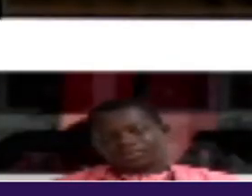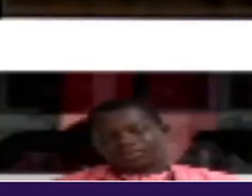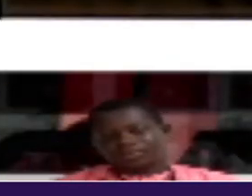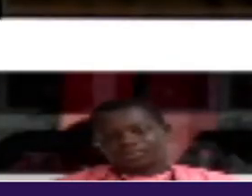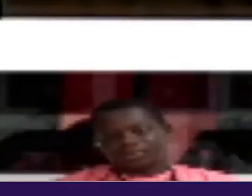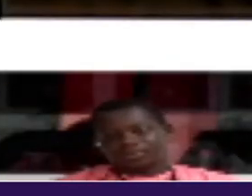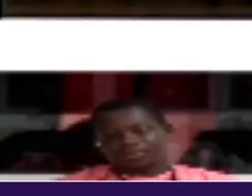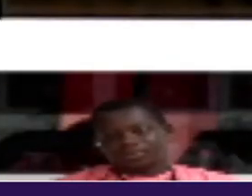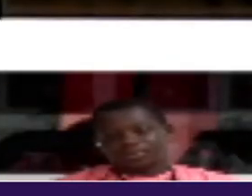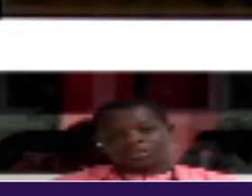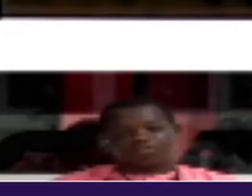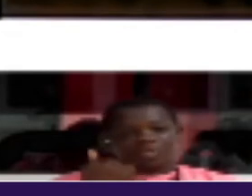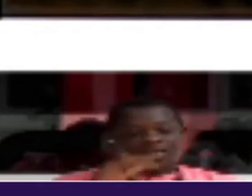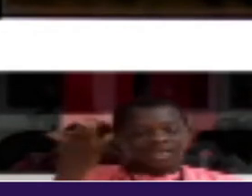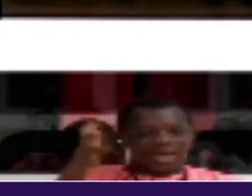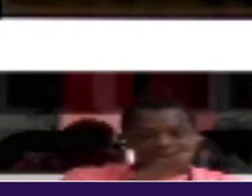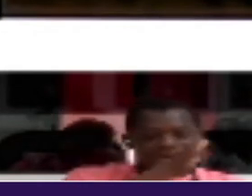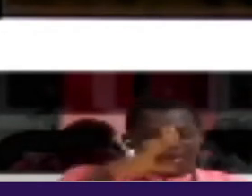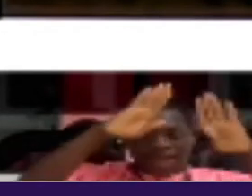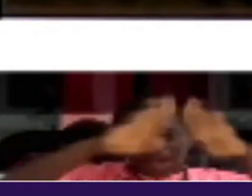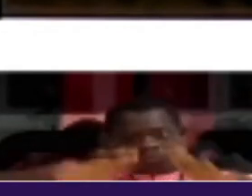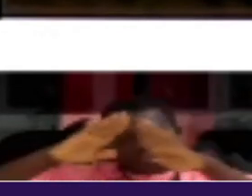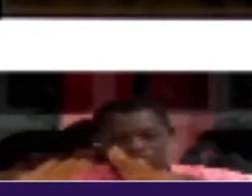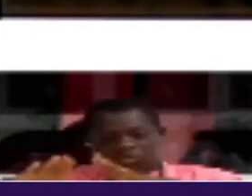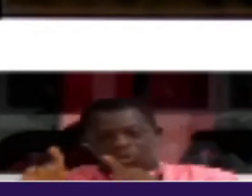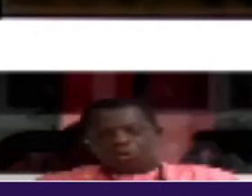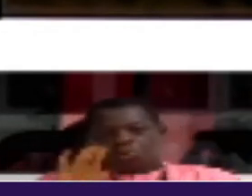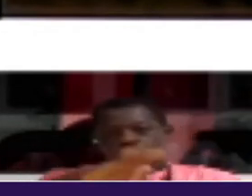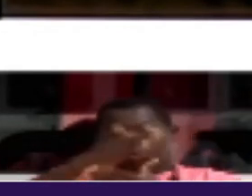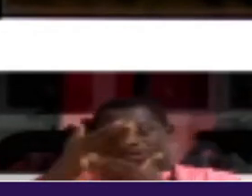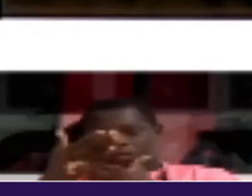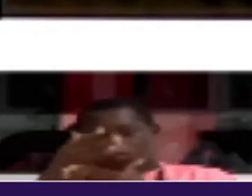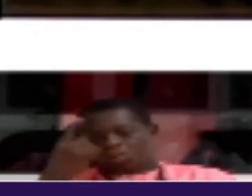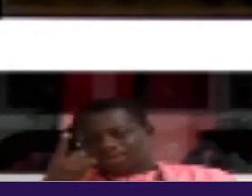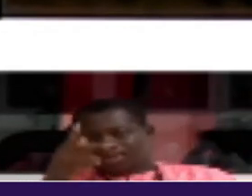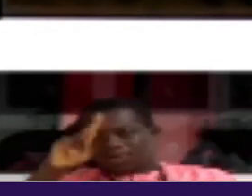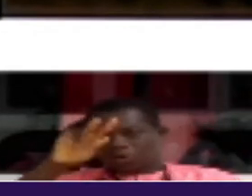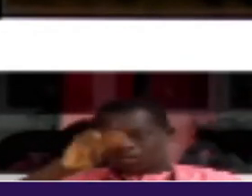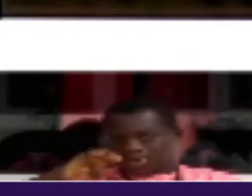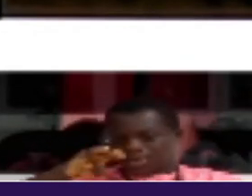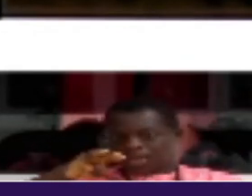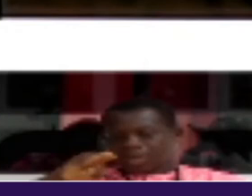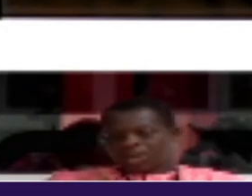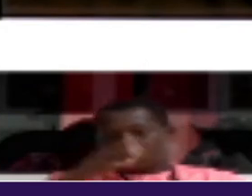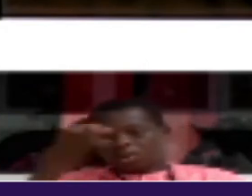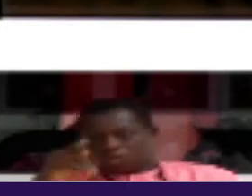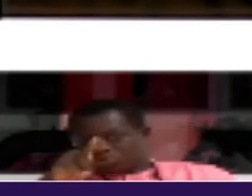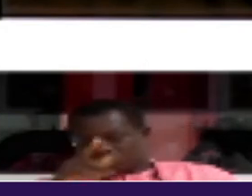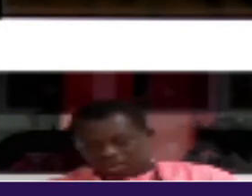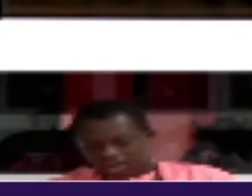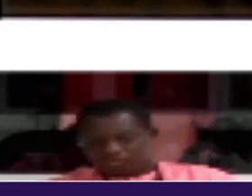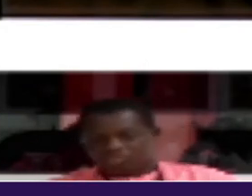Yeah. Were there any houses within 1 kilometer of where you were? No, it was nighttime. I couldn't see any